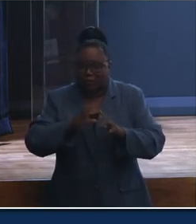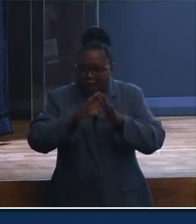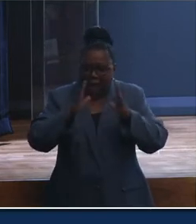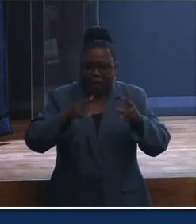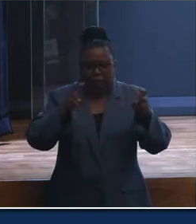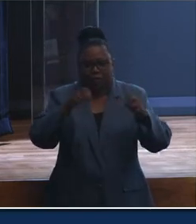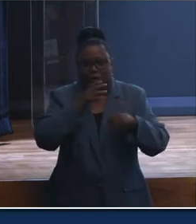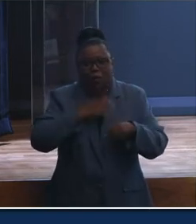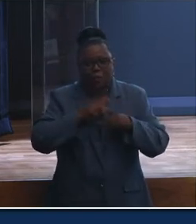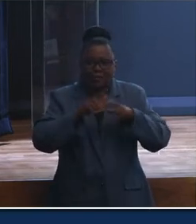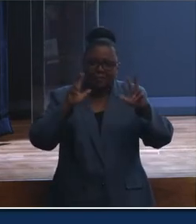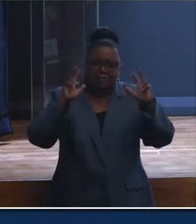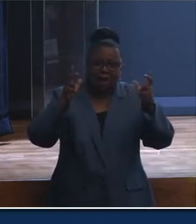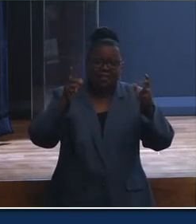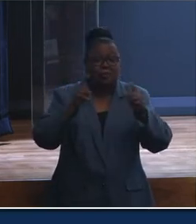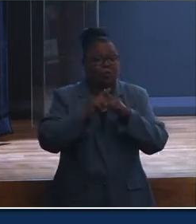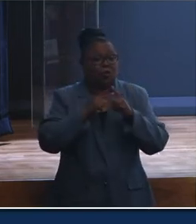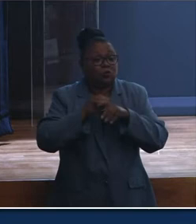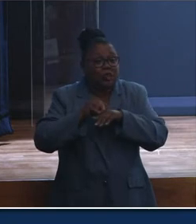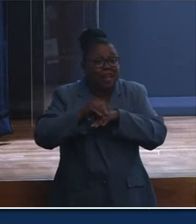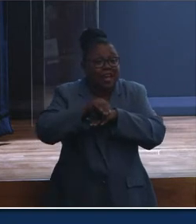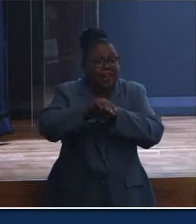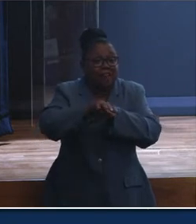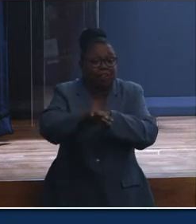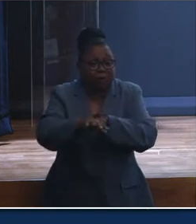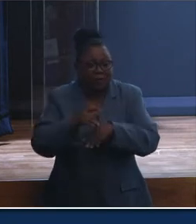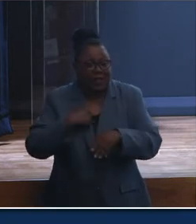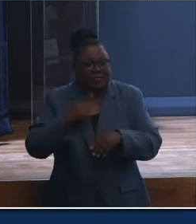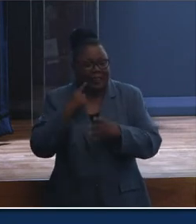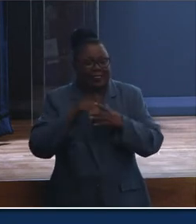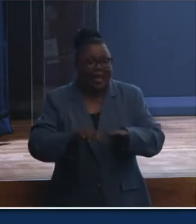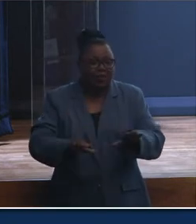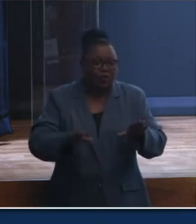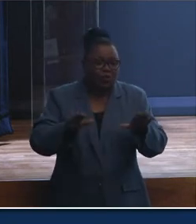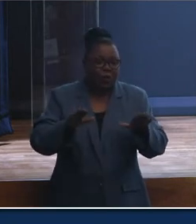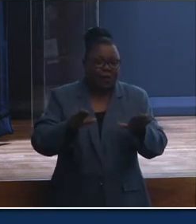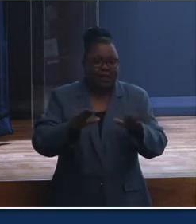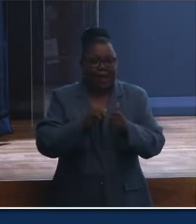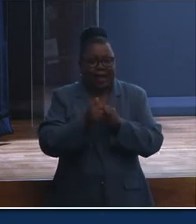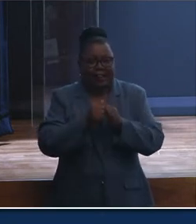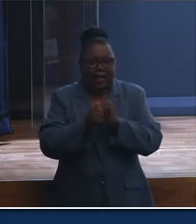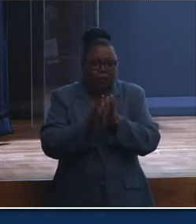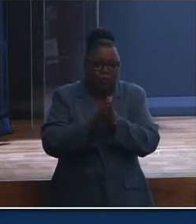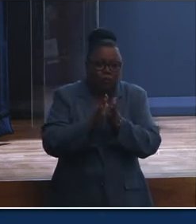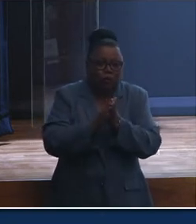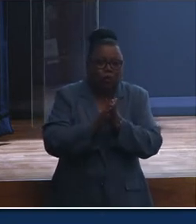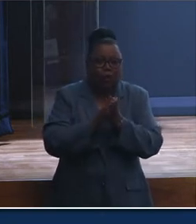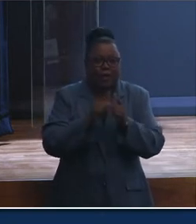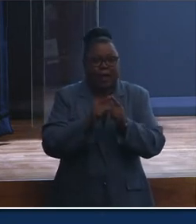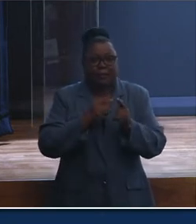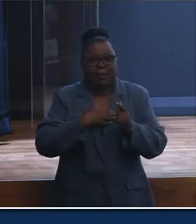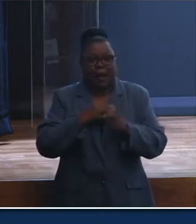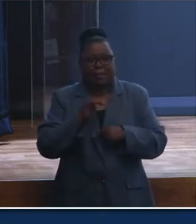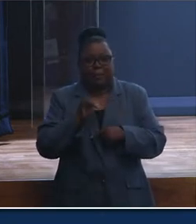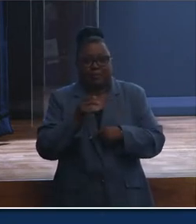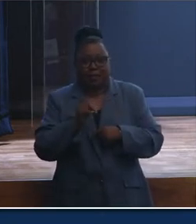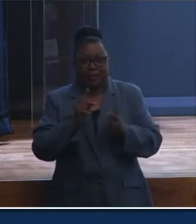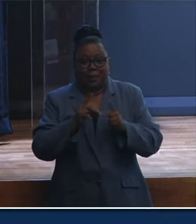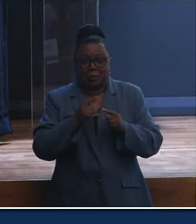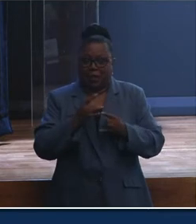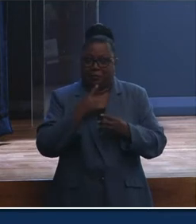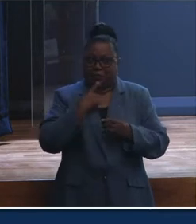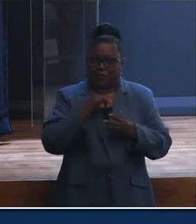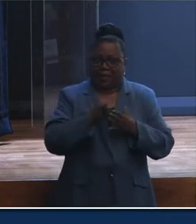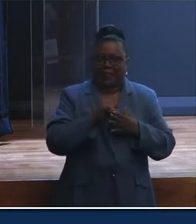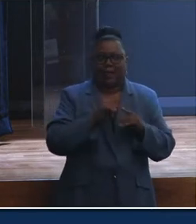women's basketball, but also influencing, I think, that great athletic school. And my Michigan people will hate me for